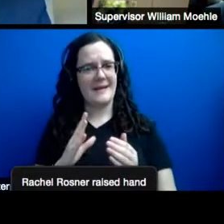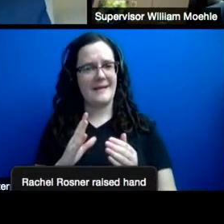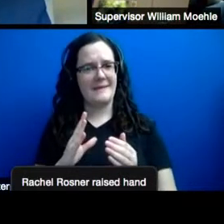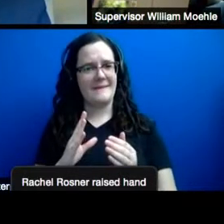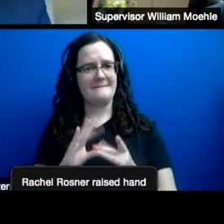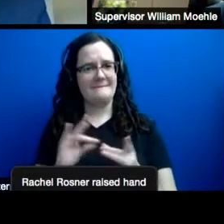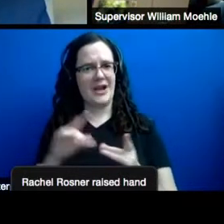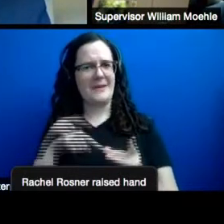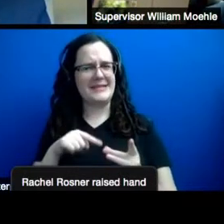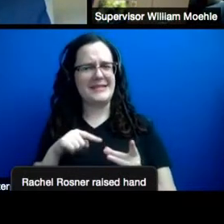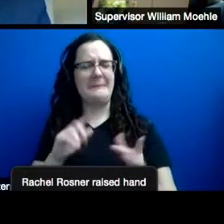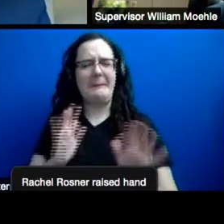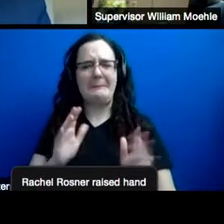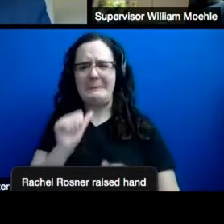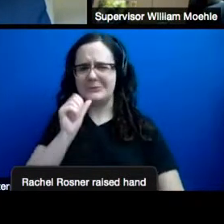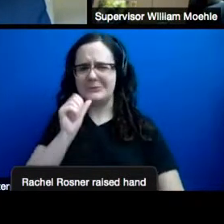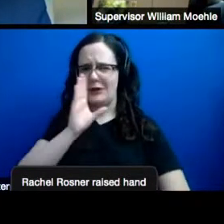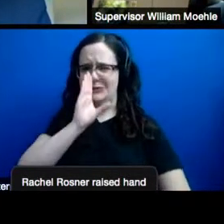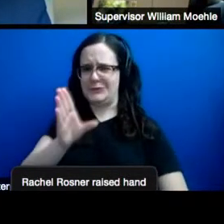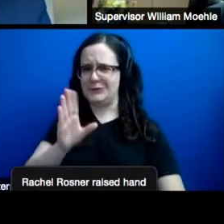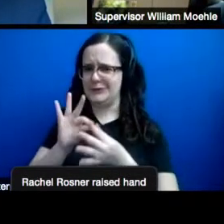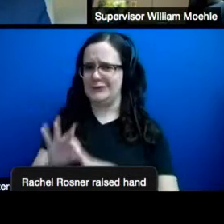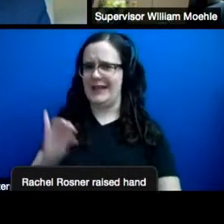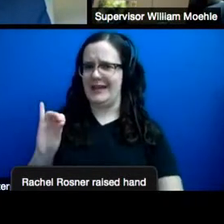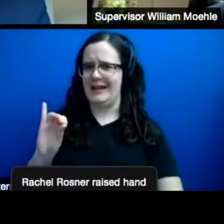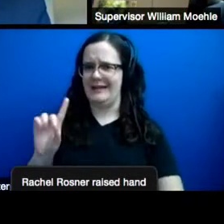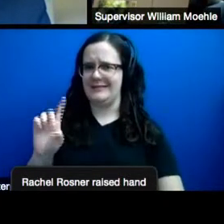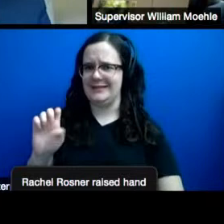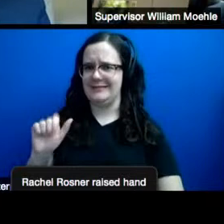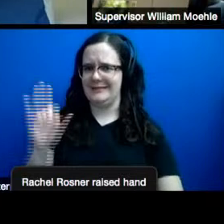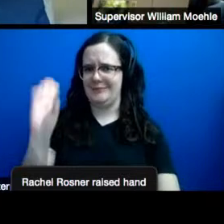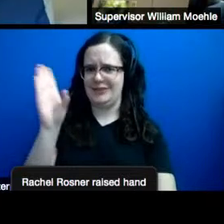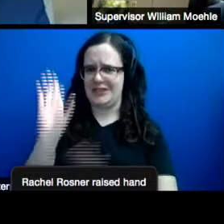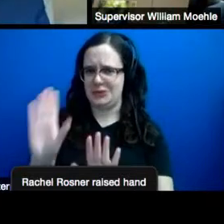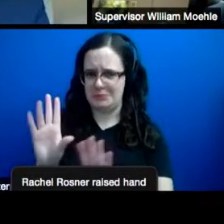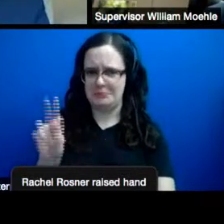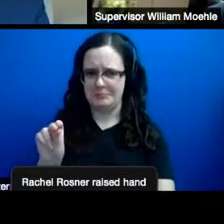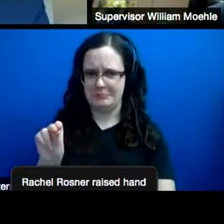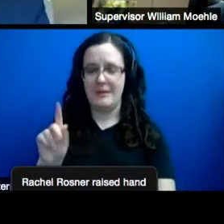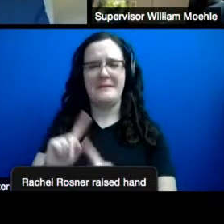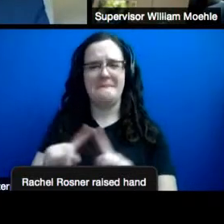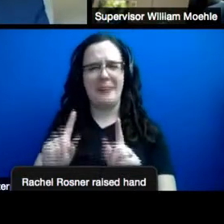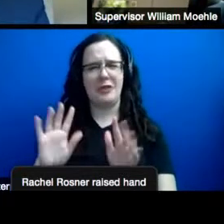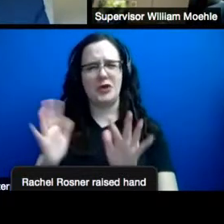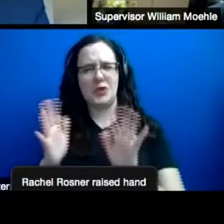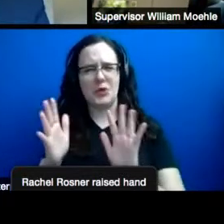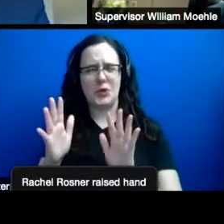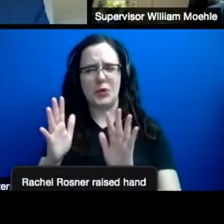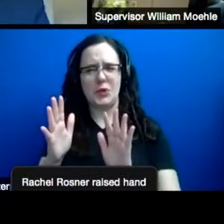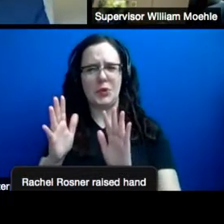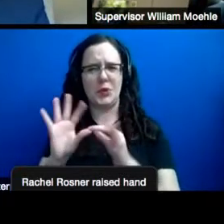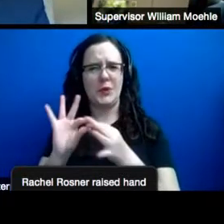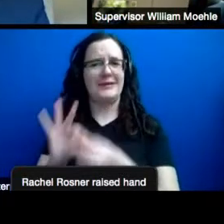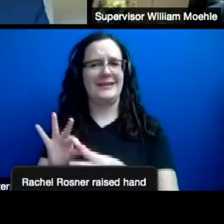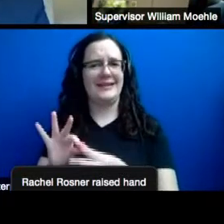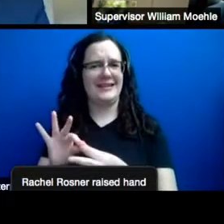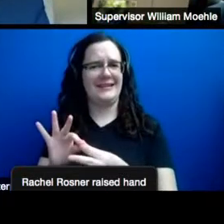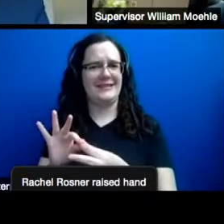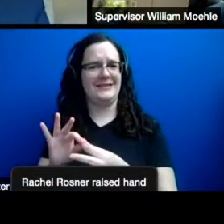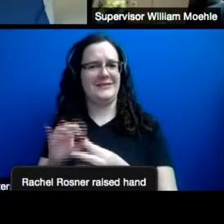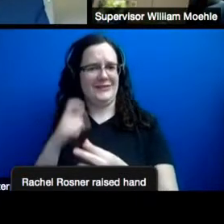aren't directly related to the IDEA presentation, but they are connected based on what you just said,